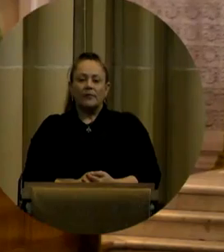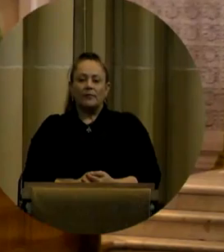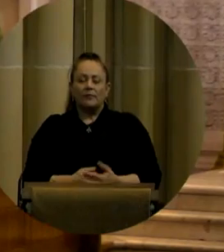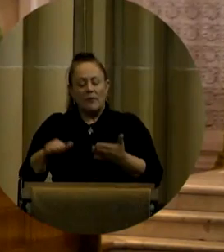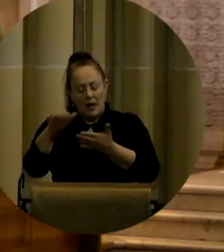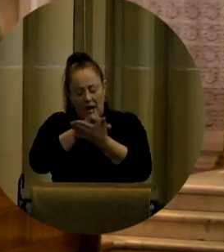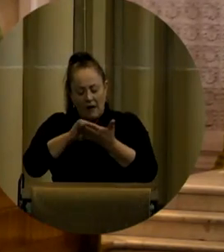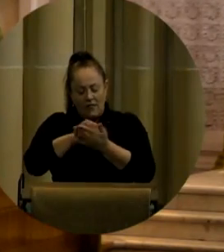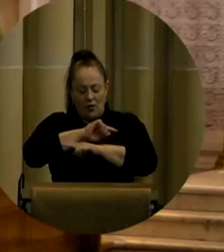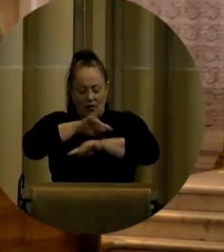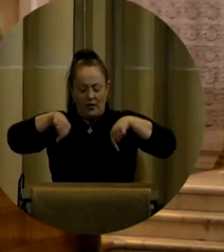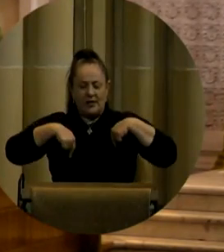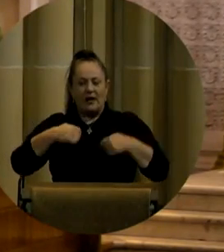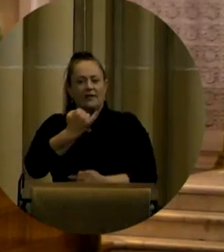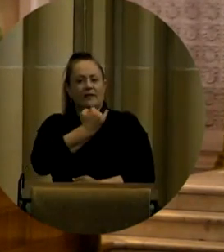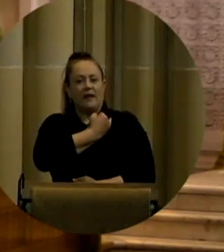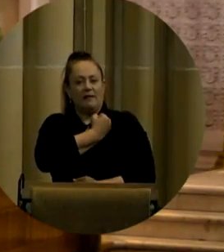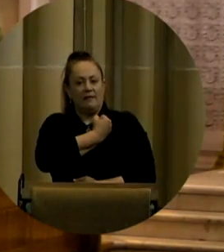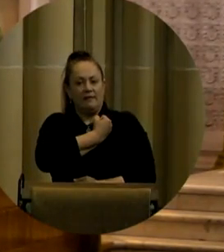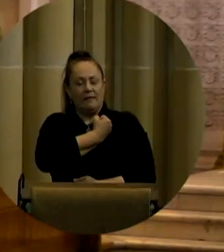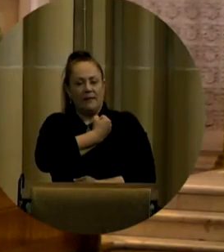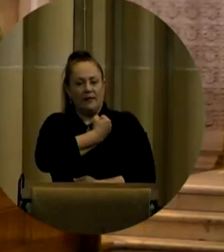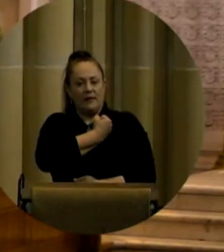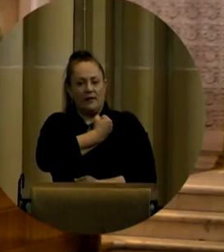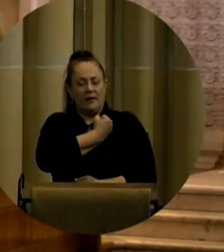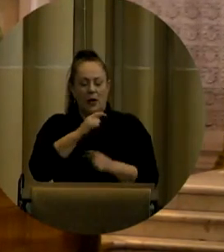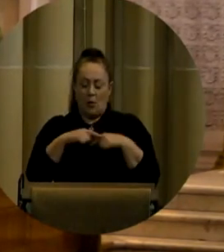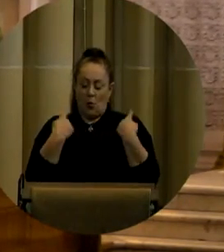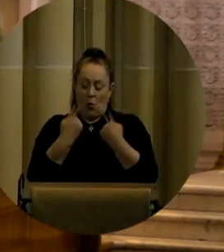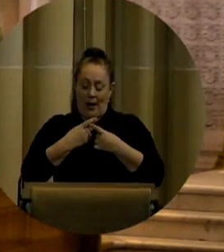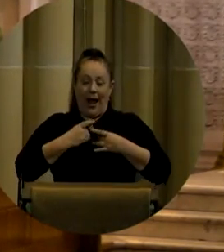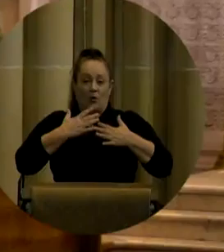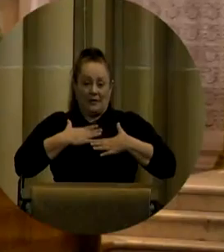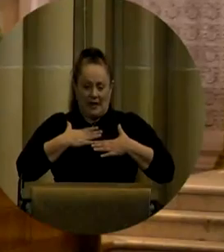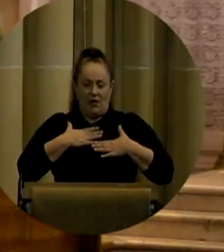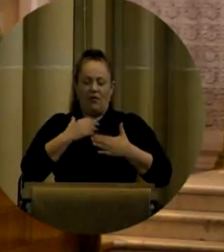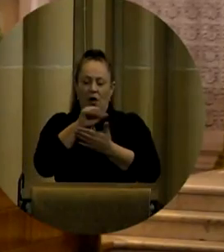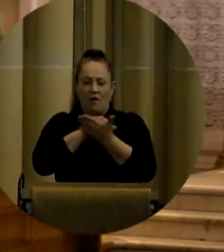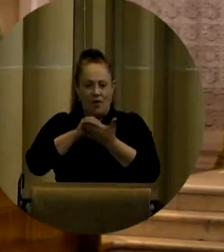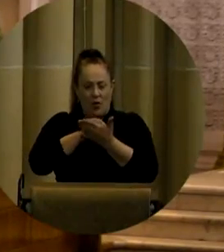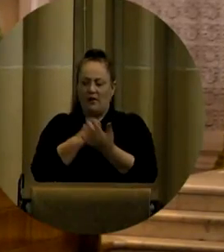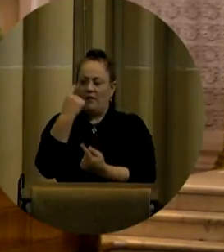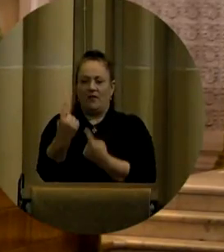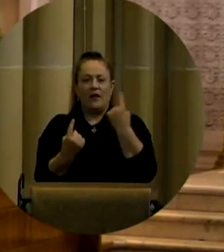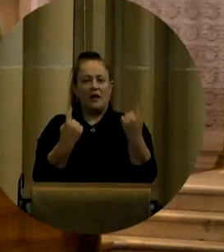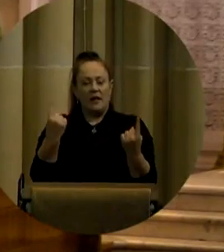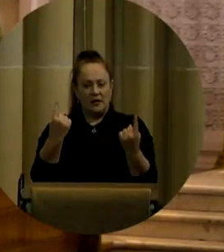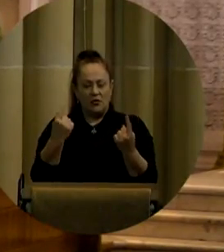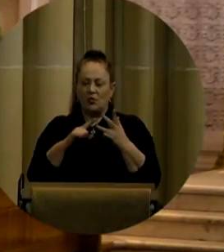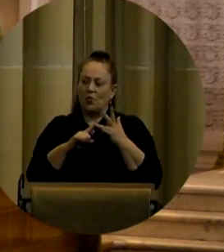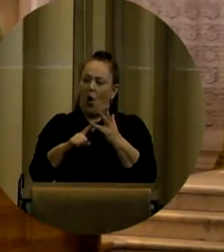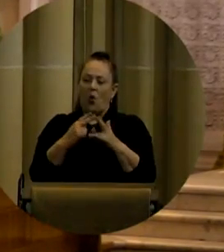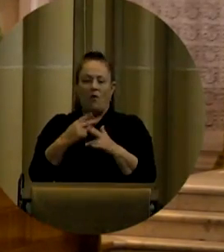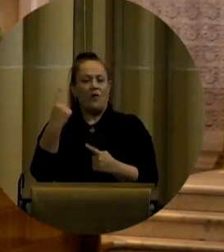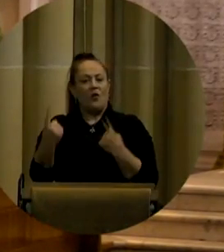and forgive us our sins, for we ourselves forgive each one who is in debt to